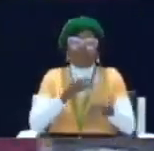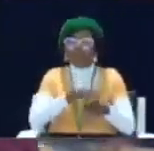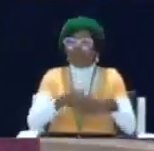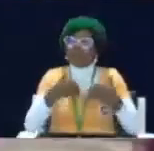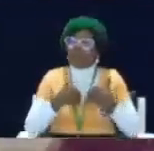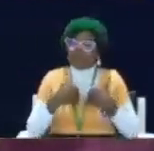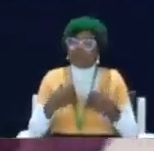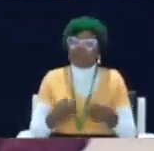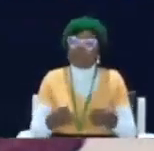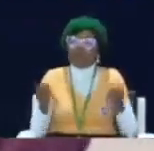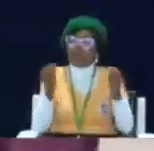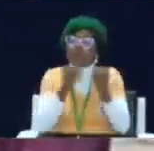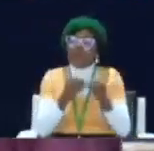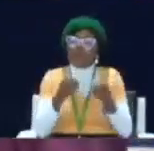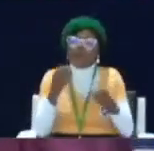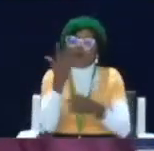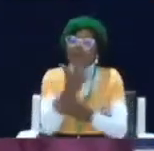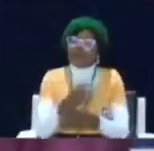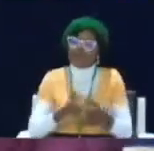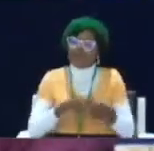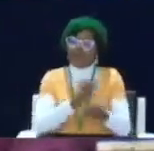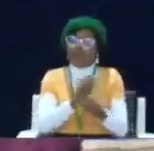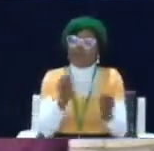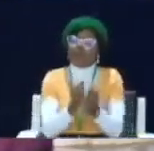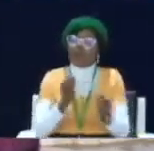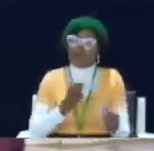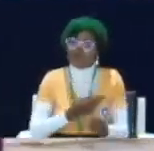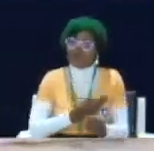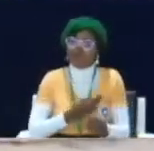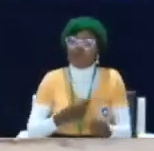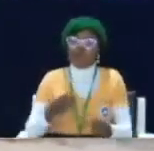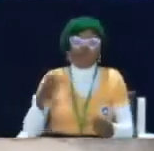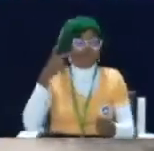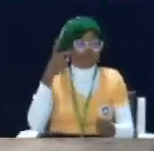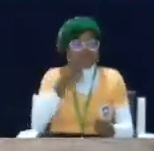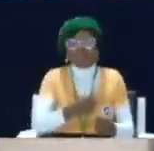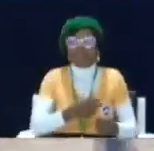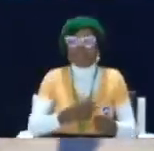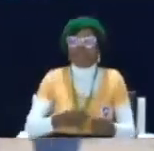take a look at our youths getting into cultism,